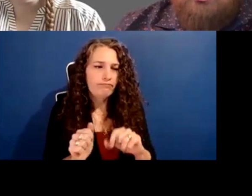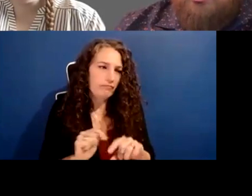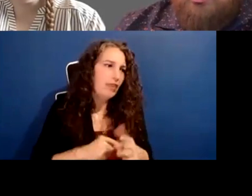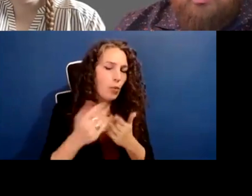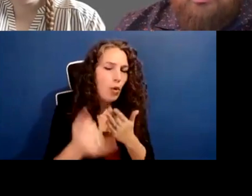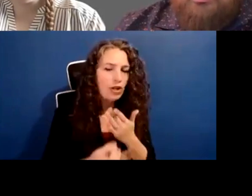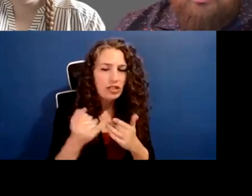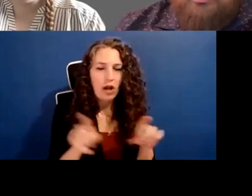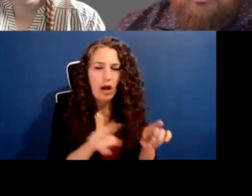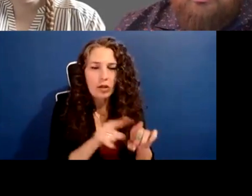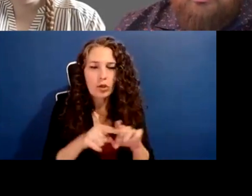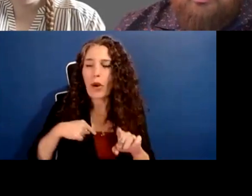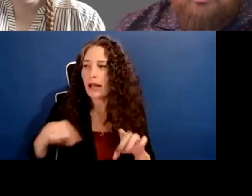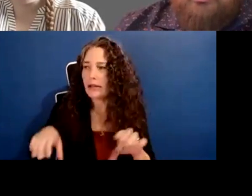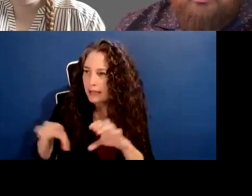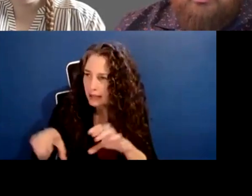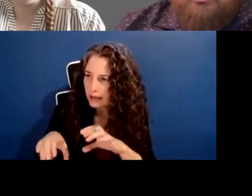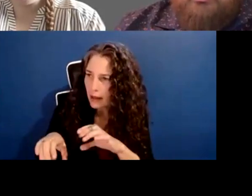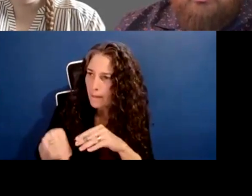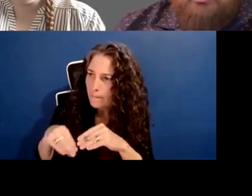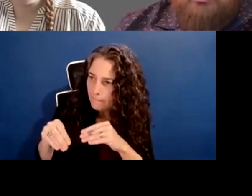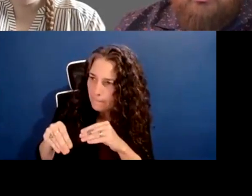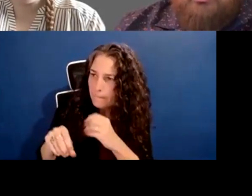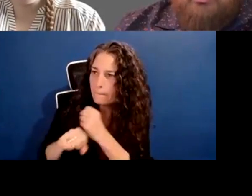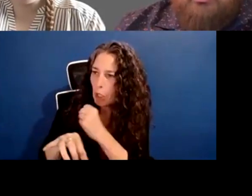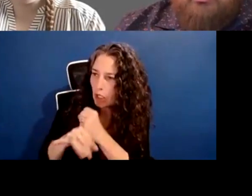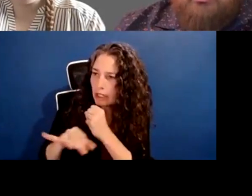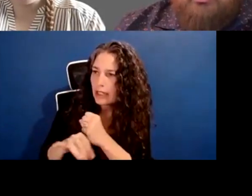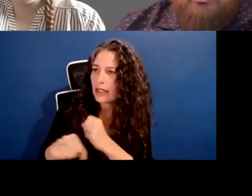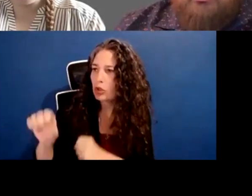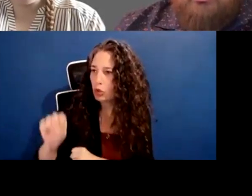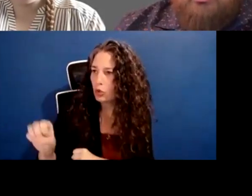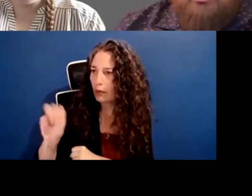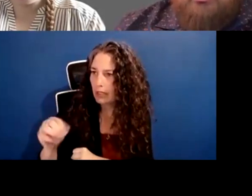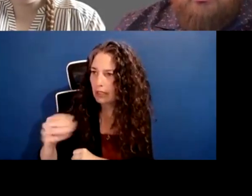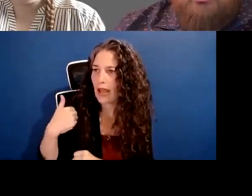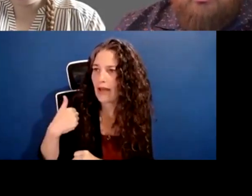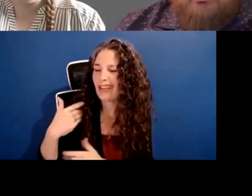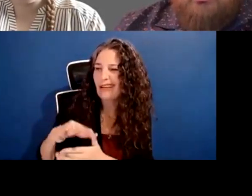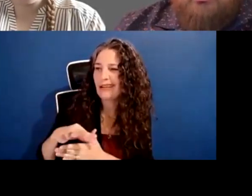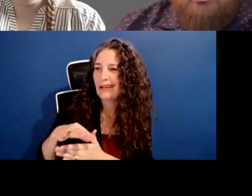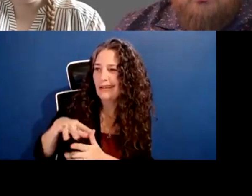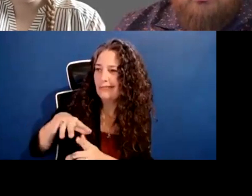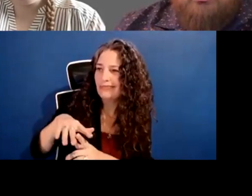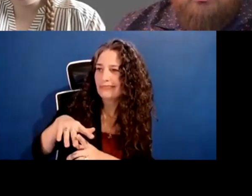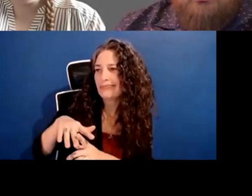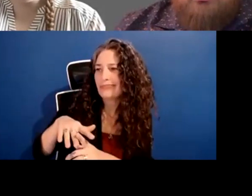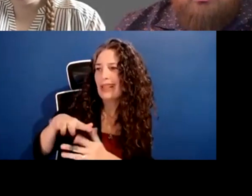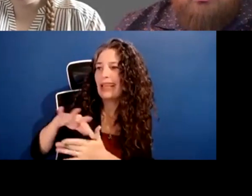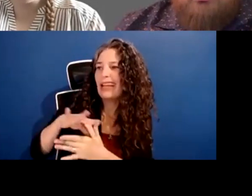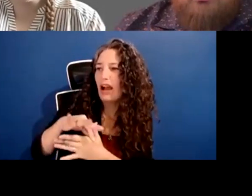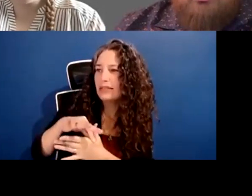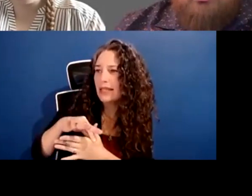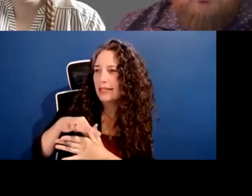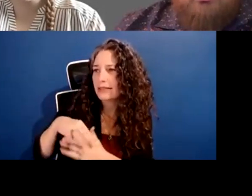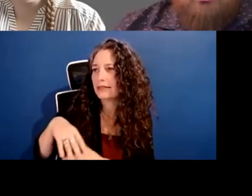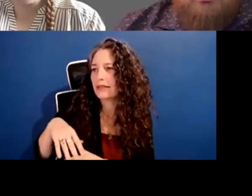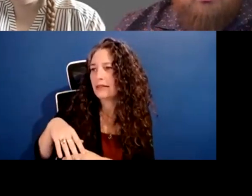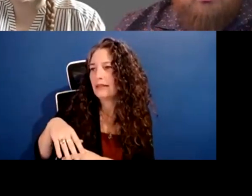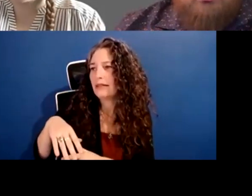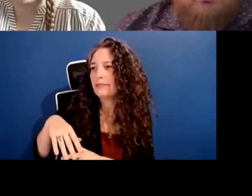like a social media for the podcast. And so I had like a content calendar, and, like did things